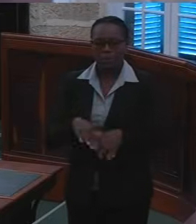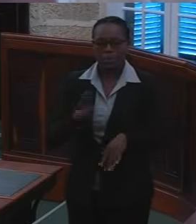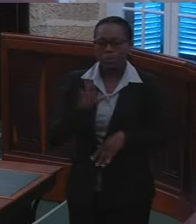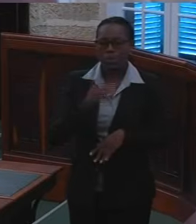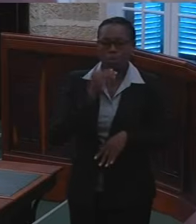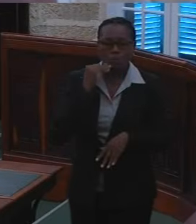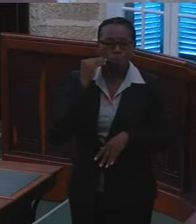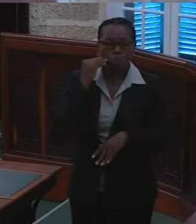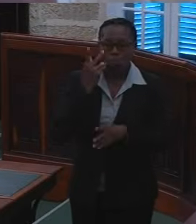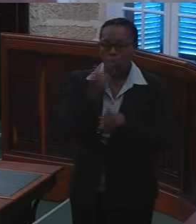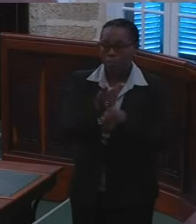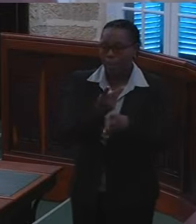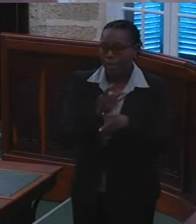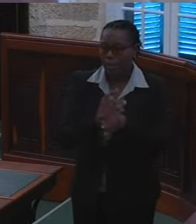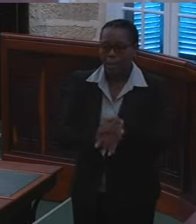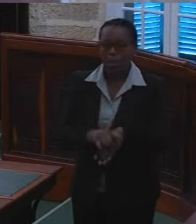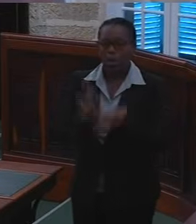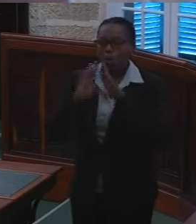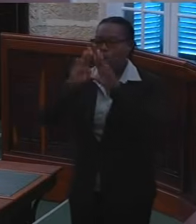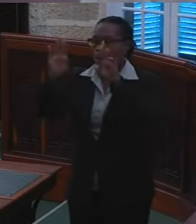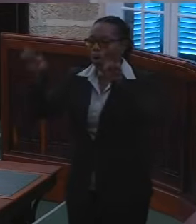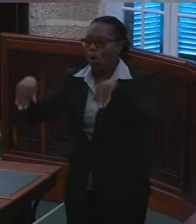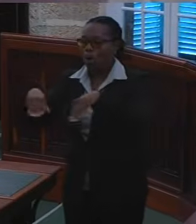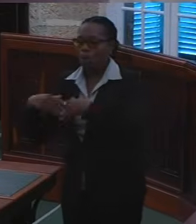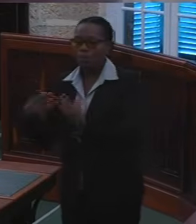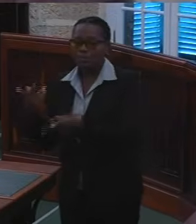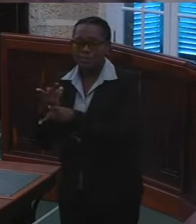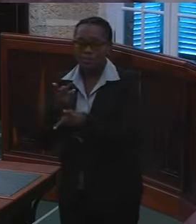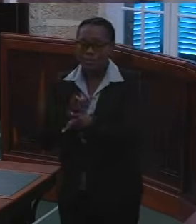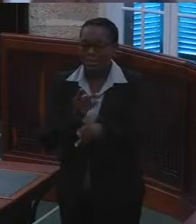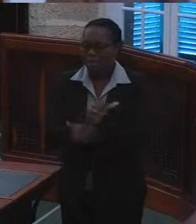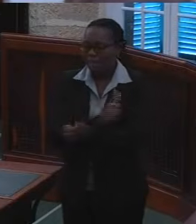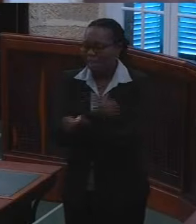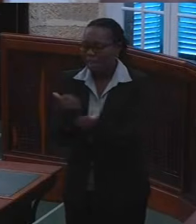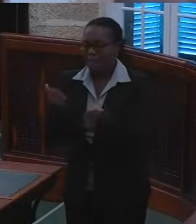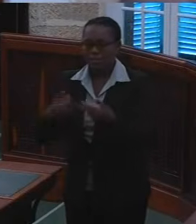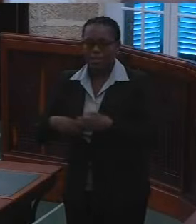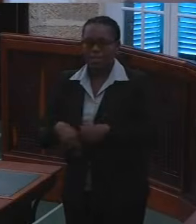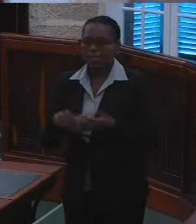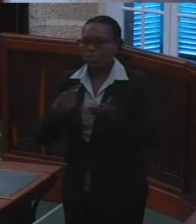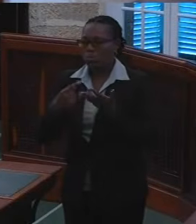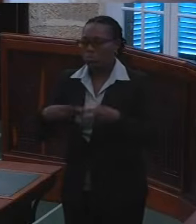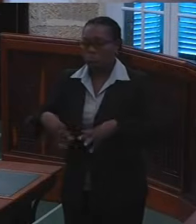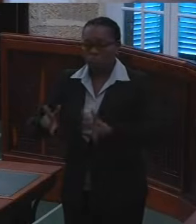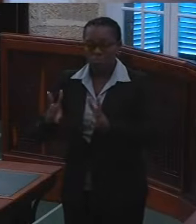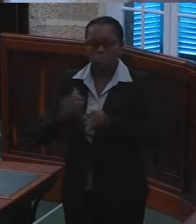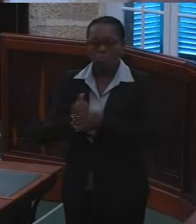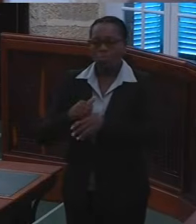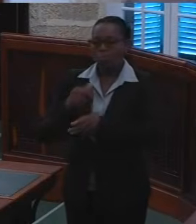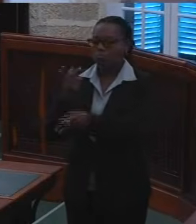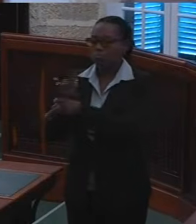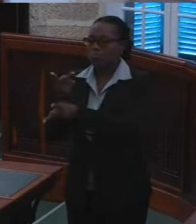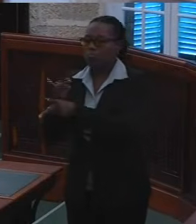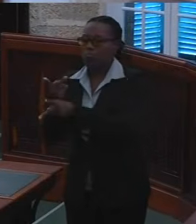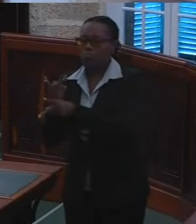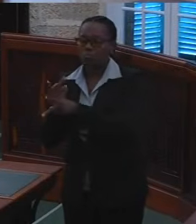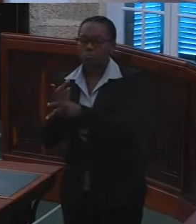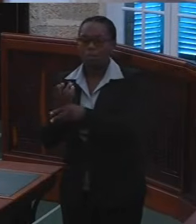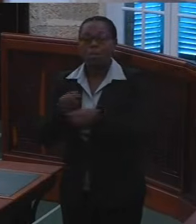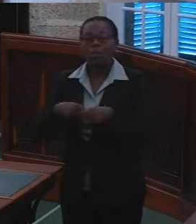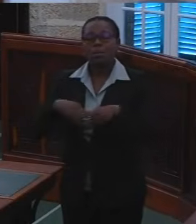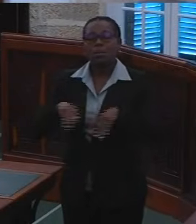setting, or any other form of residential facilities. It makes persons accountable. It provides